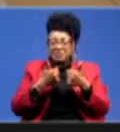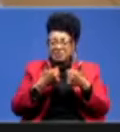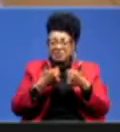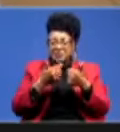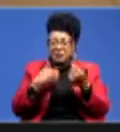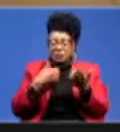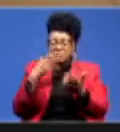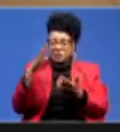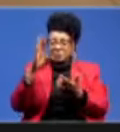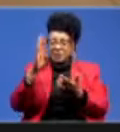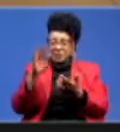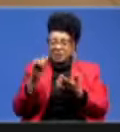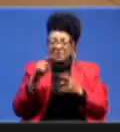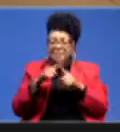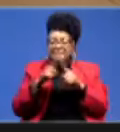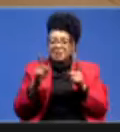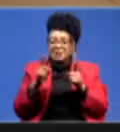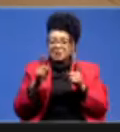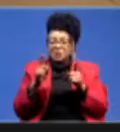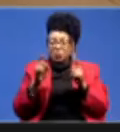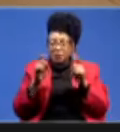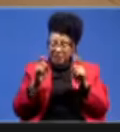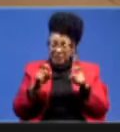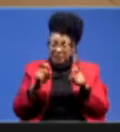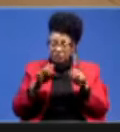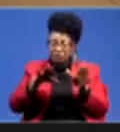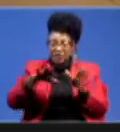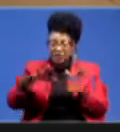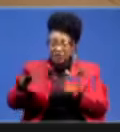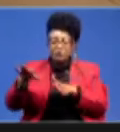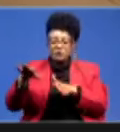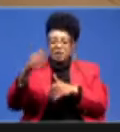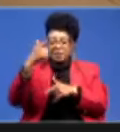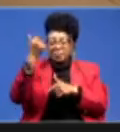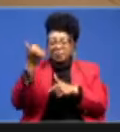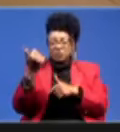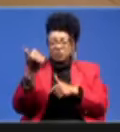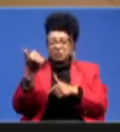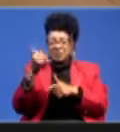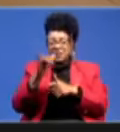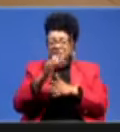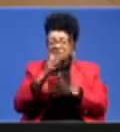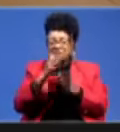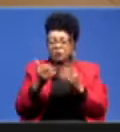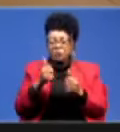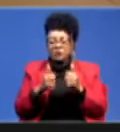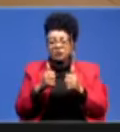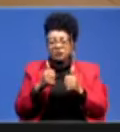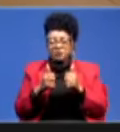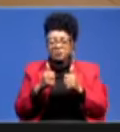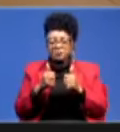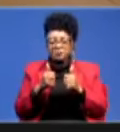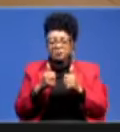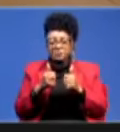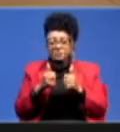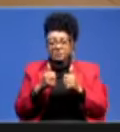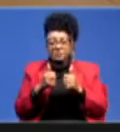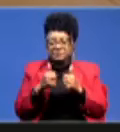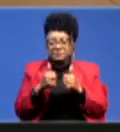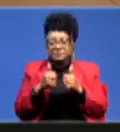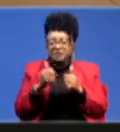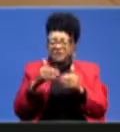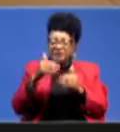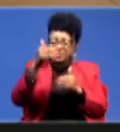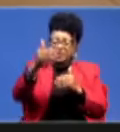formula. But we have to leave it out, because it is something which is subject to